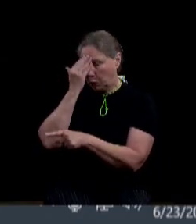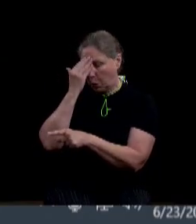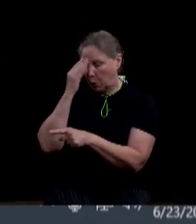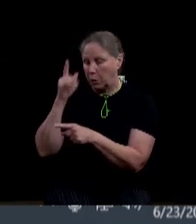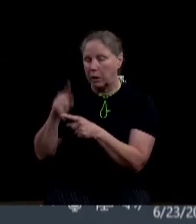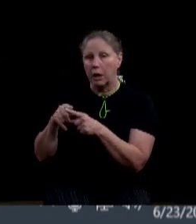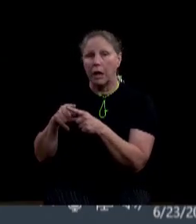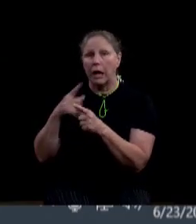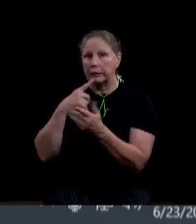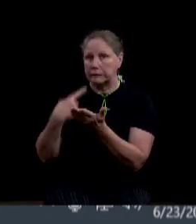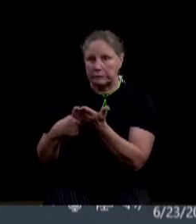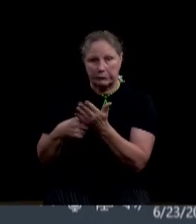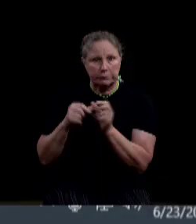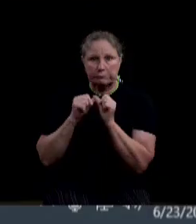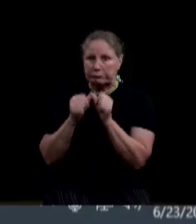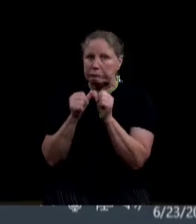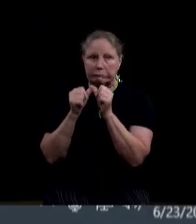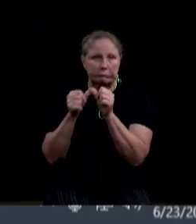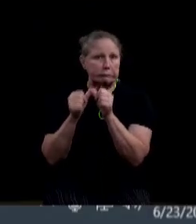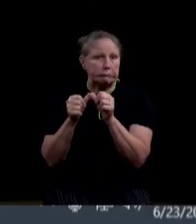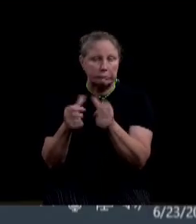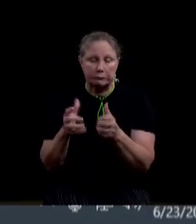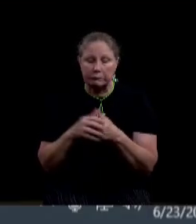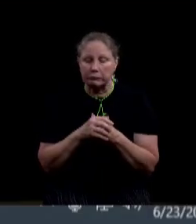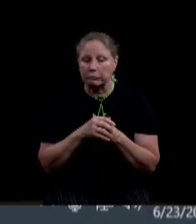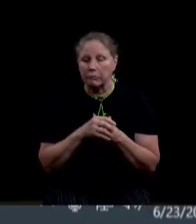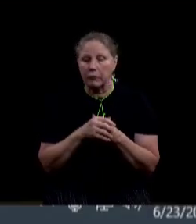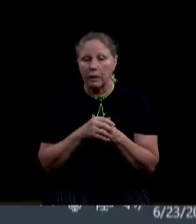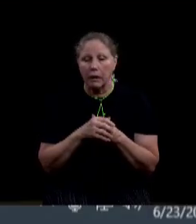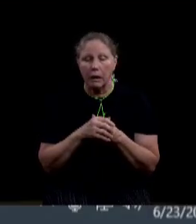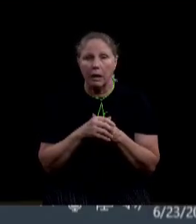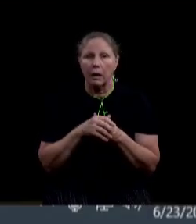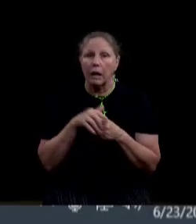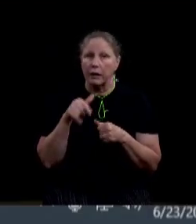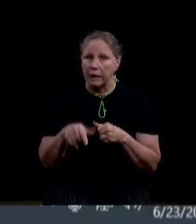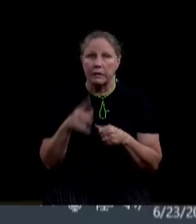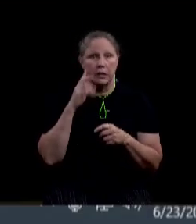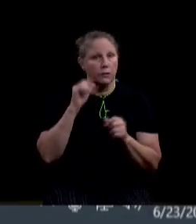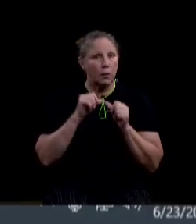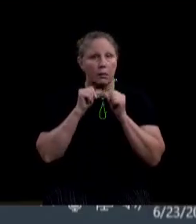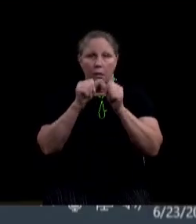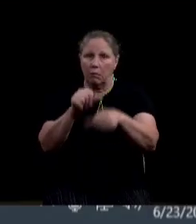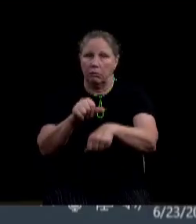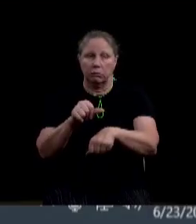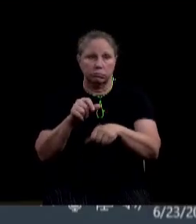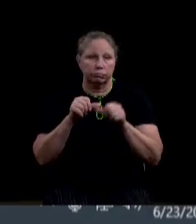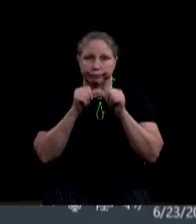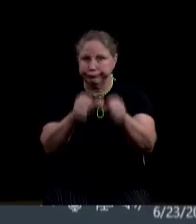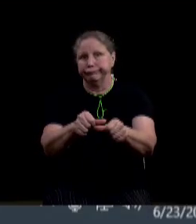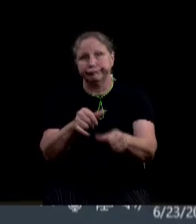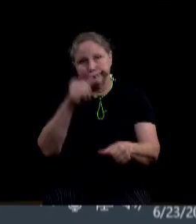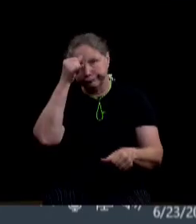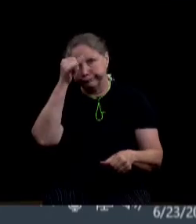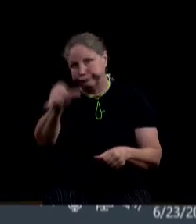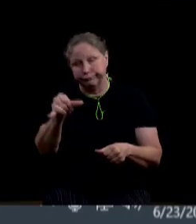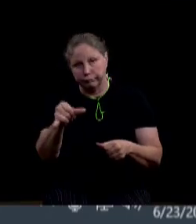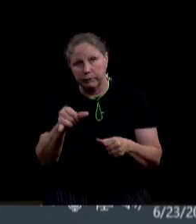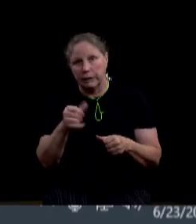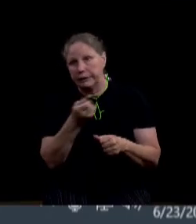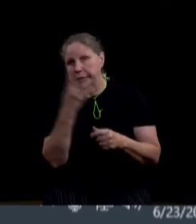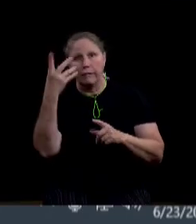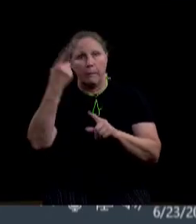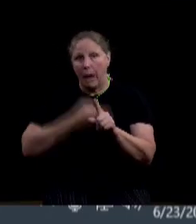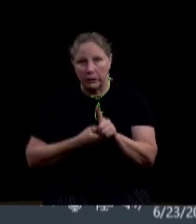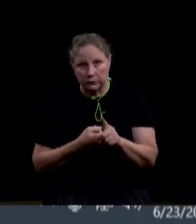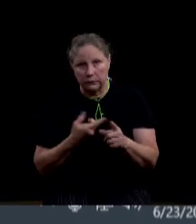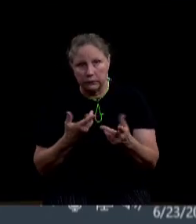in this for a long time in this pandemic. We're talking about at least several more months. So I just think we're going to have to monitor it as we